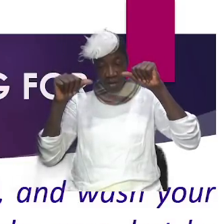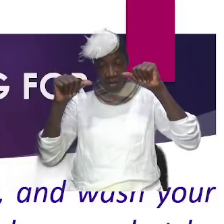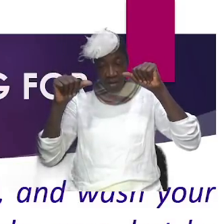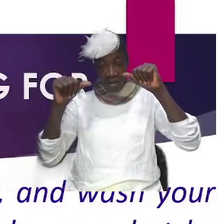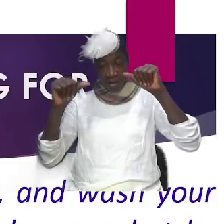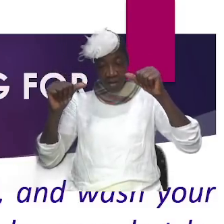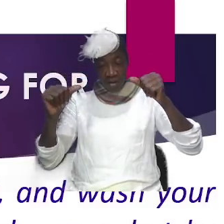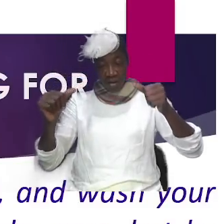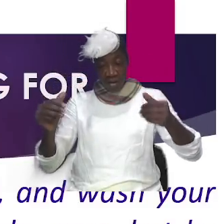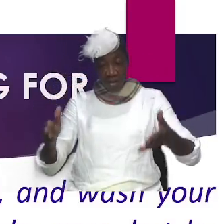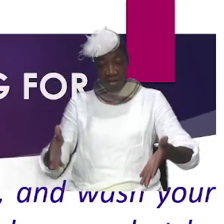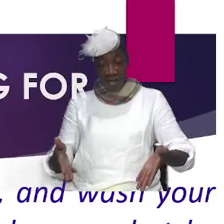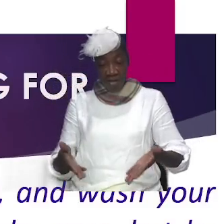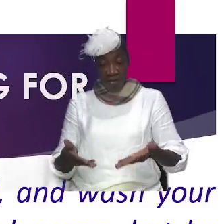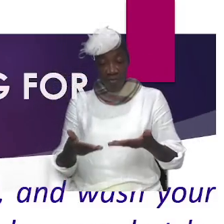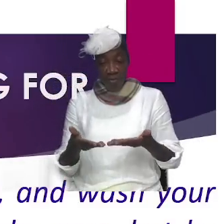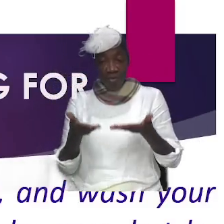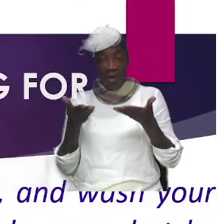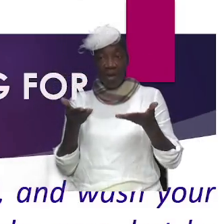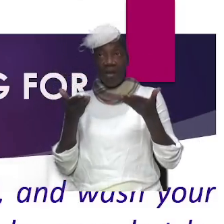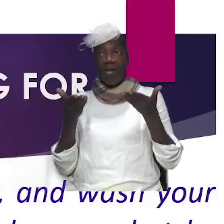the eyes of man